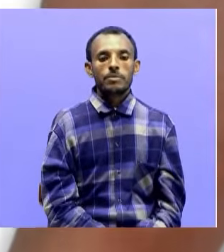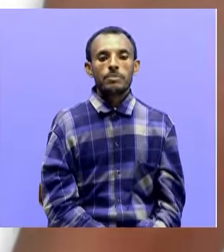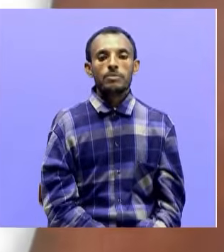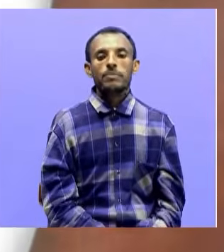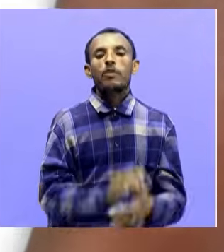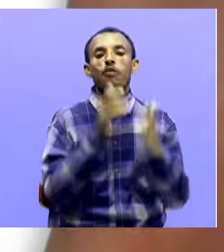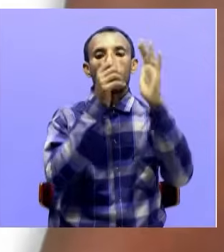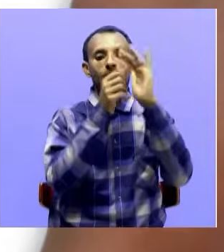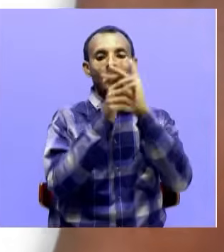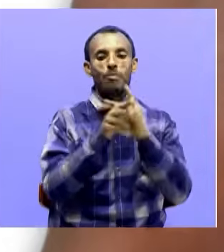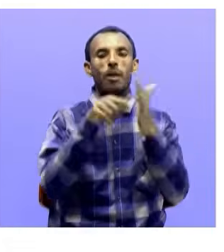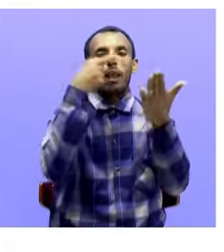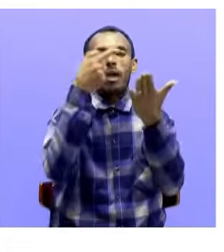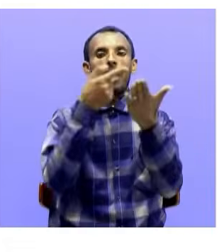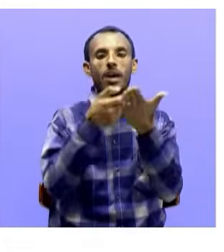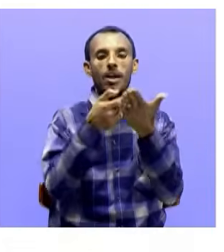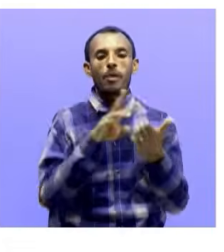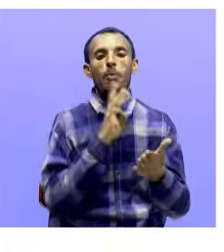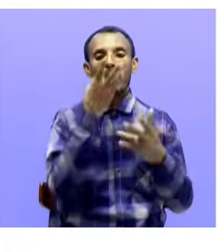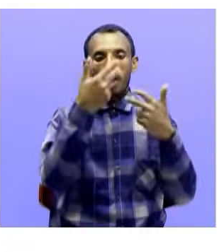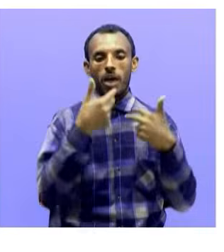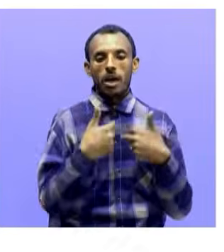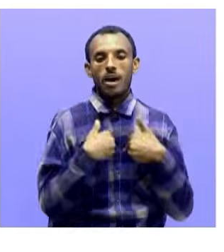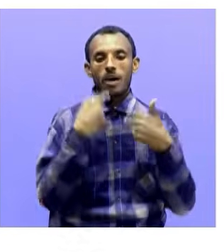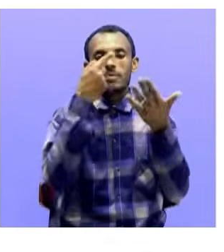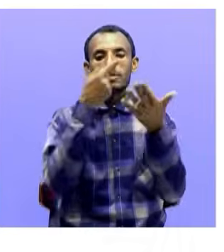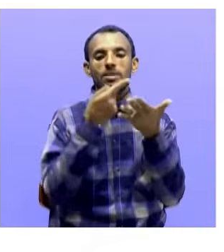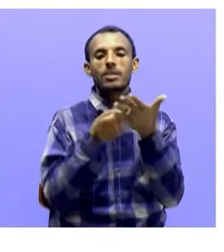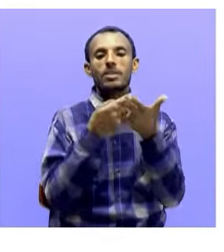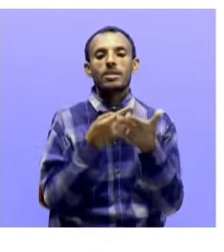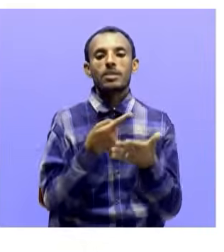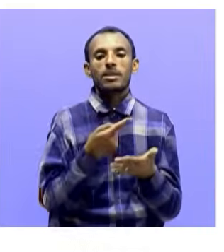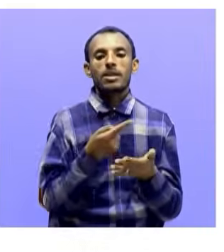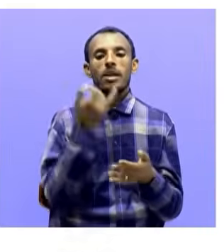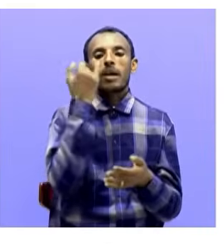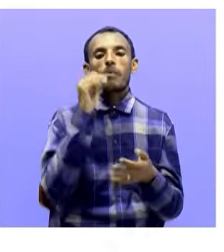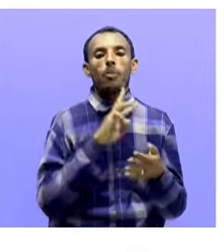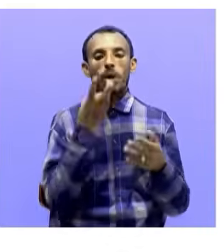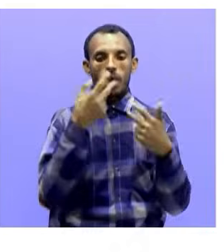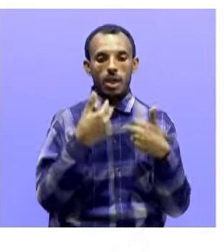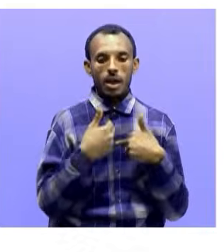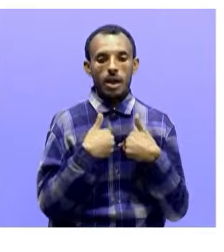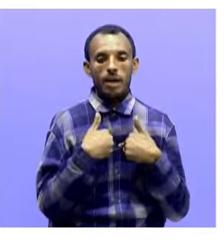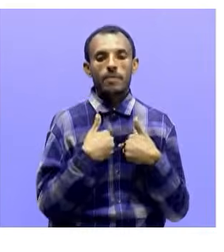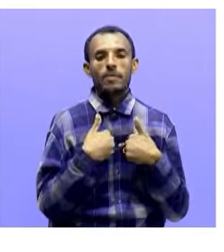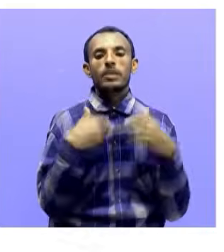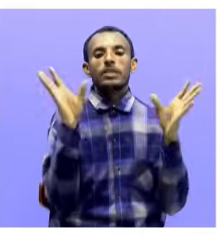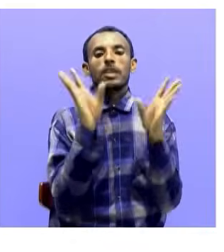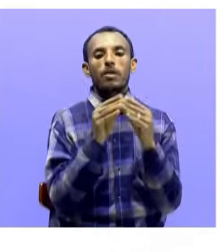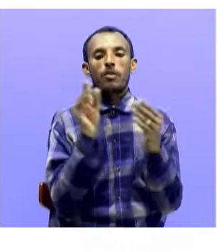For example, here if we have this one, if we have the set of